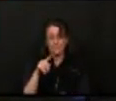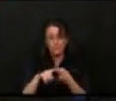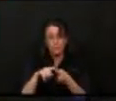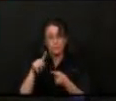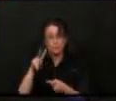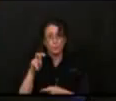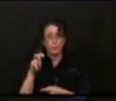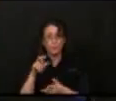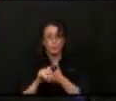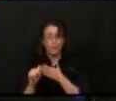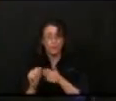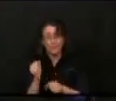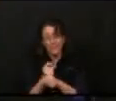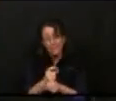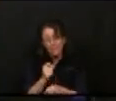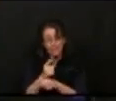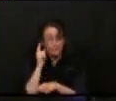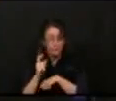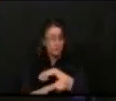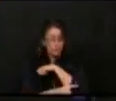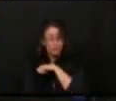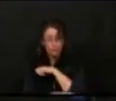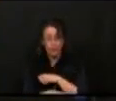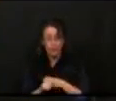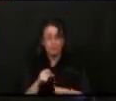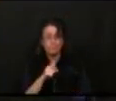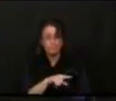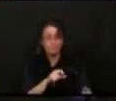garbage. Now,